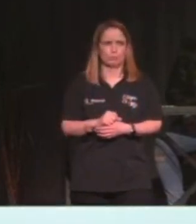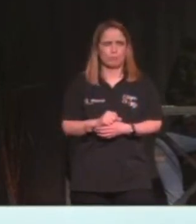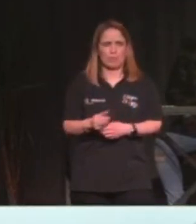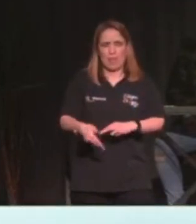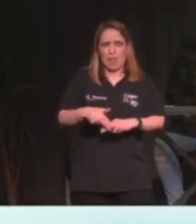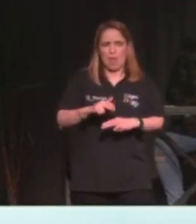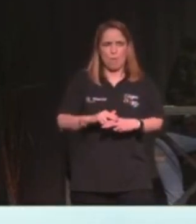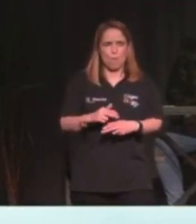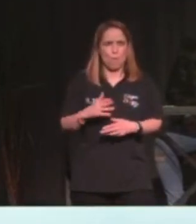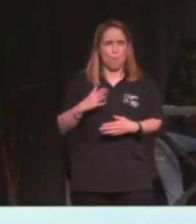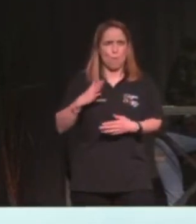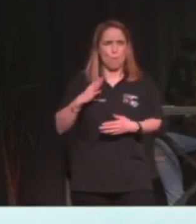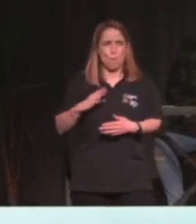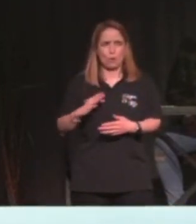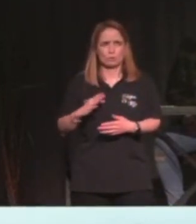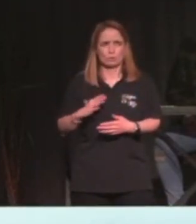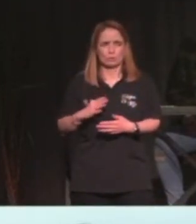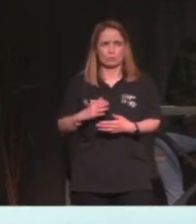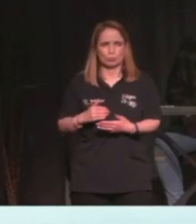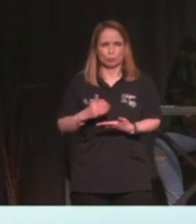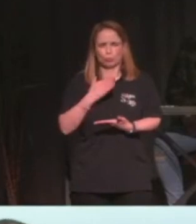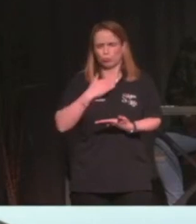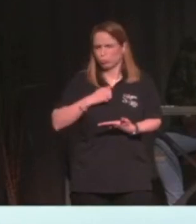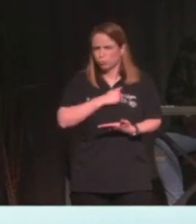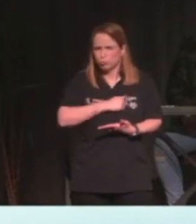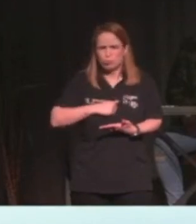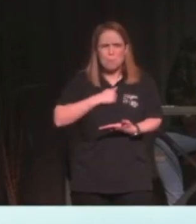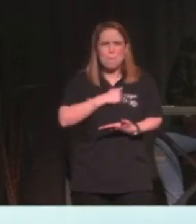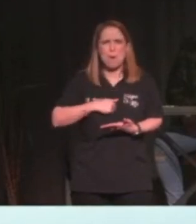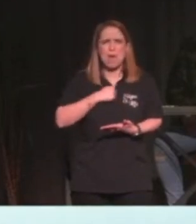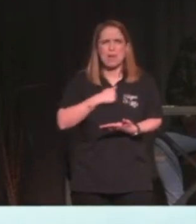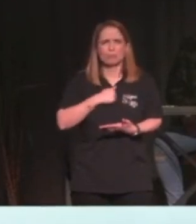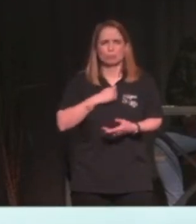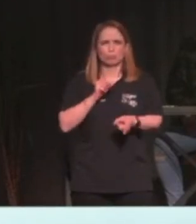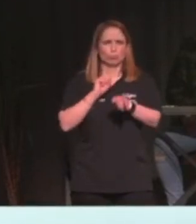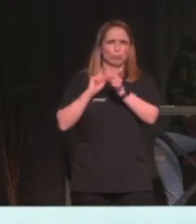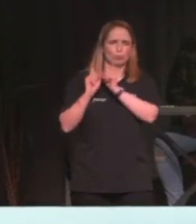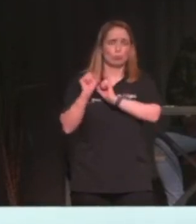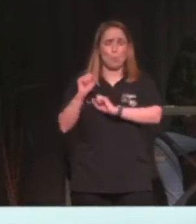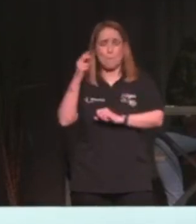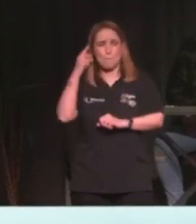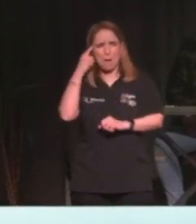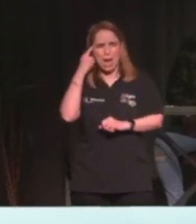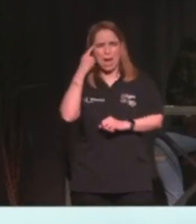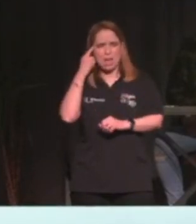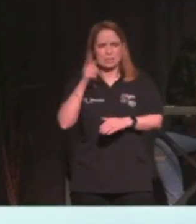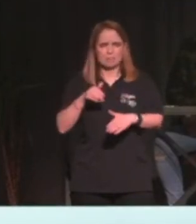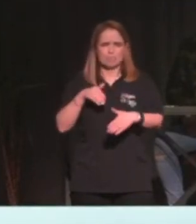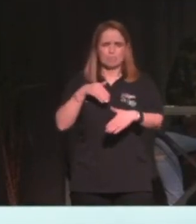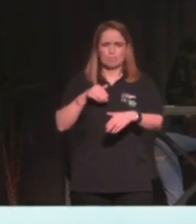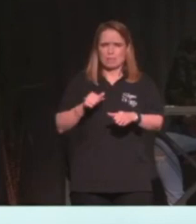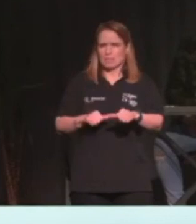love to repent and start again and have a change of mind and step in a new life and a new world